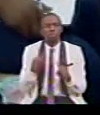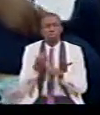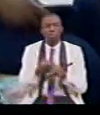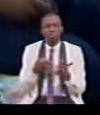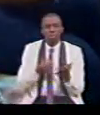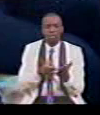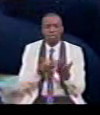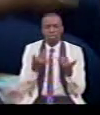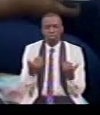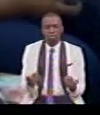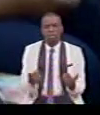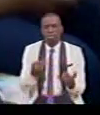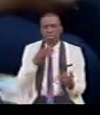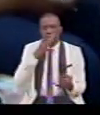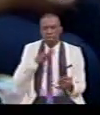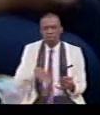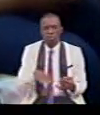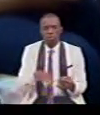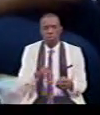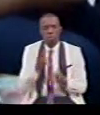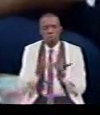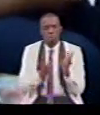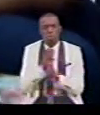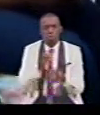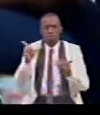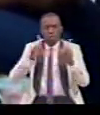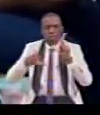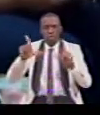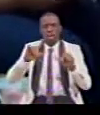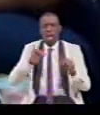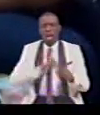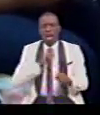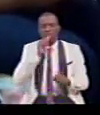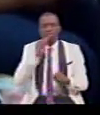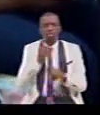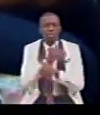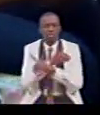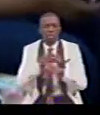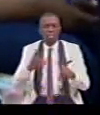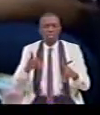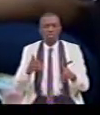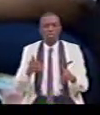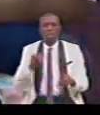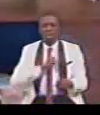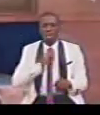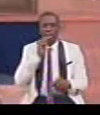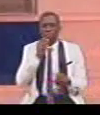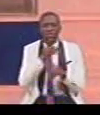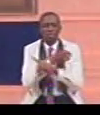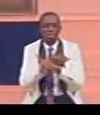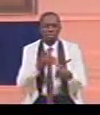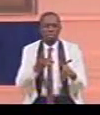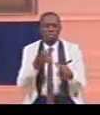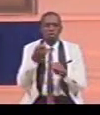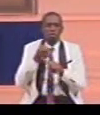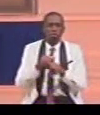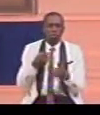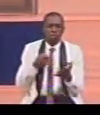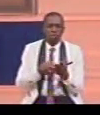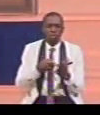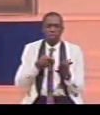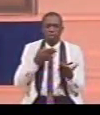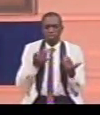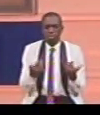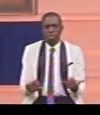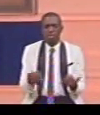delivered. I said, I am delivered from this present evil world. Any evil in your